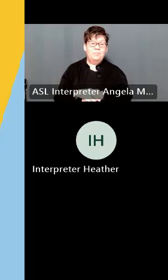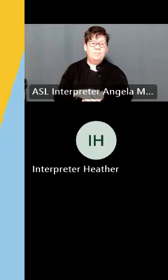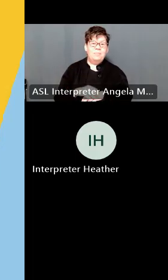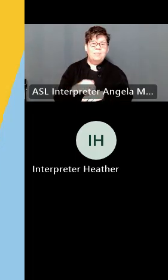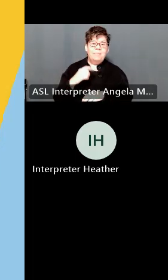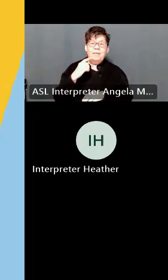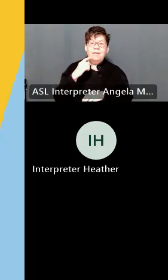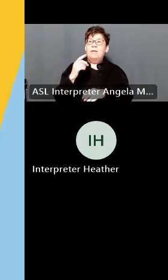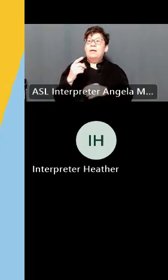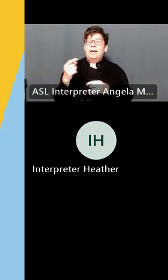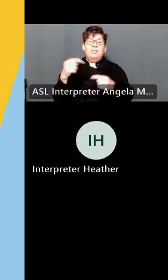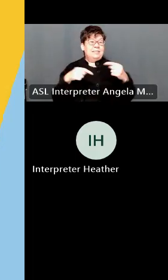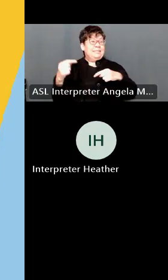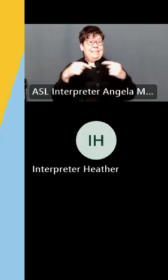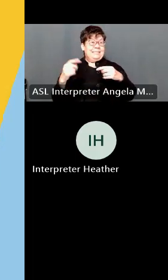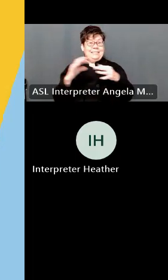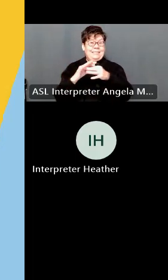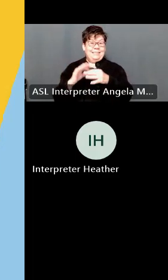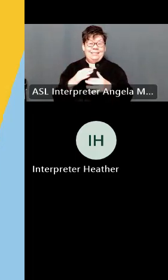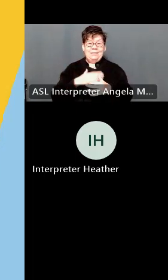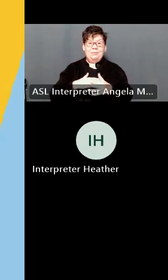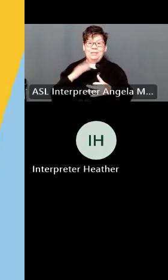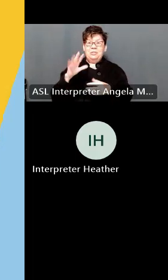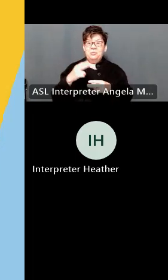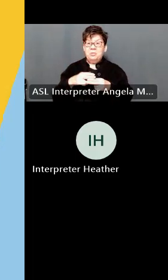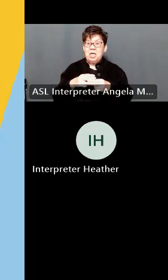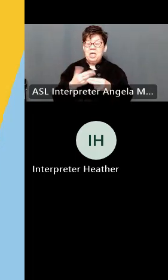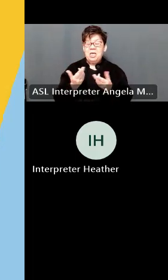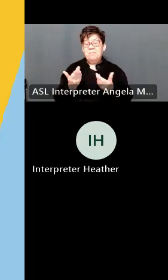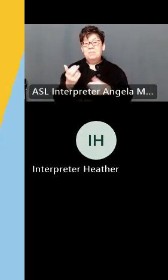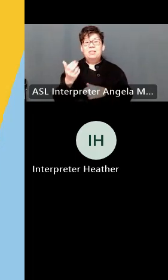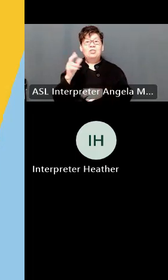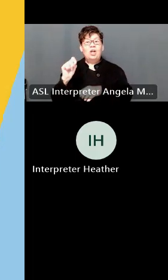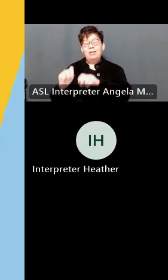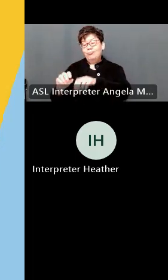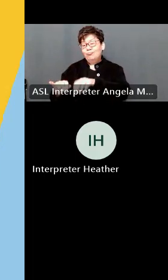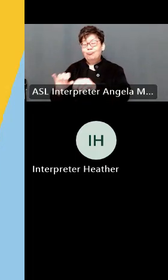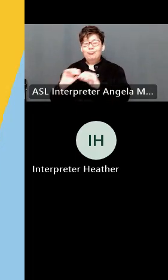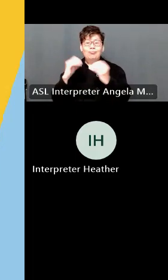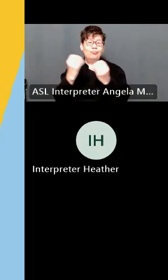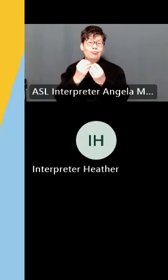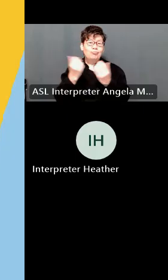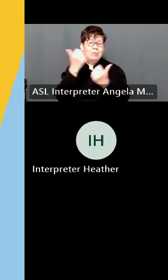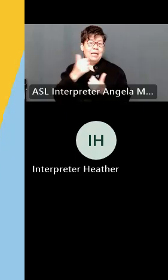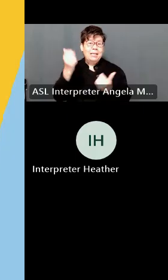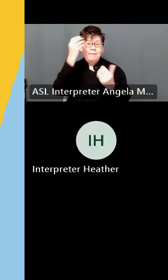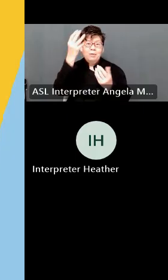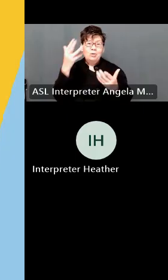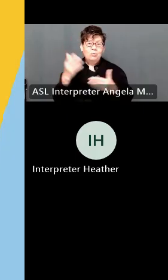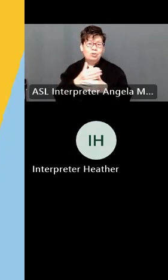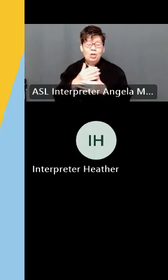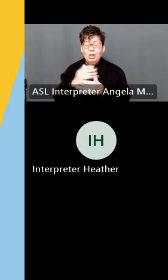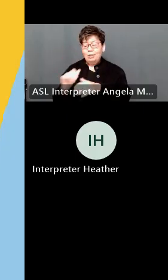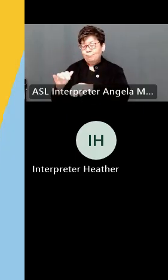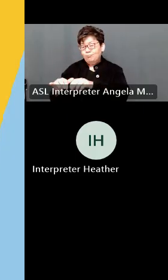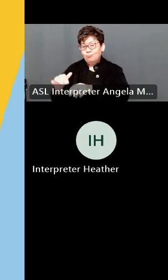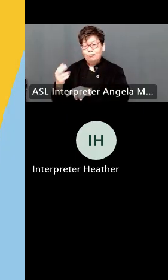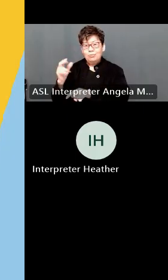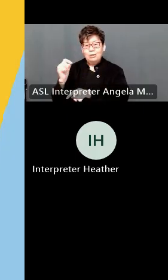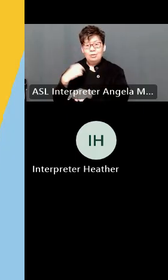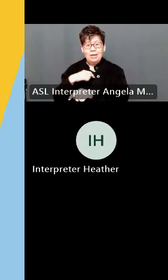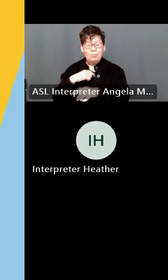as you trickle in, please feel free to share your name, your organization, anything you would like to share. Please feel free to put that in the chat. We're